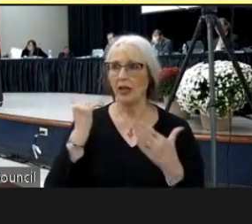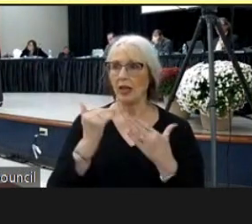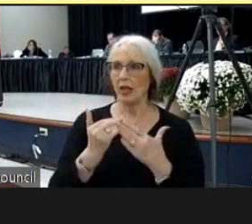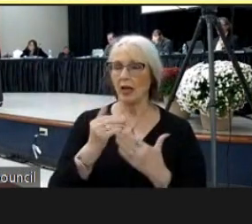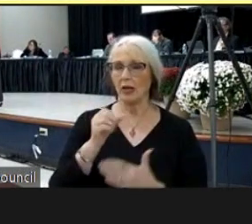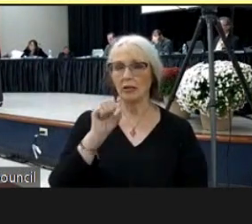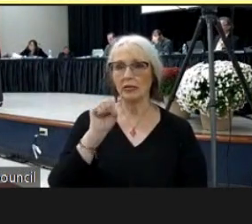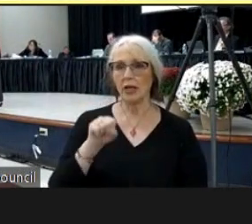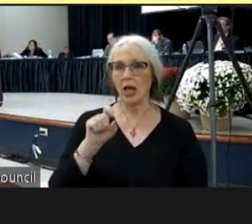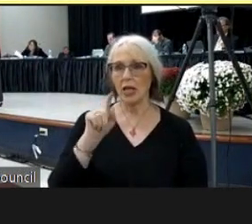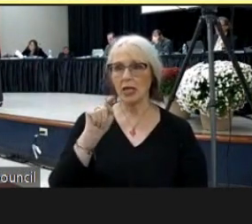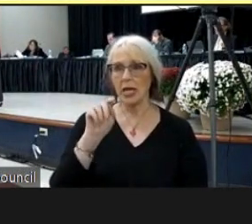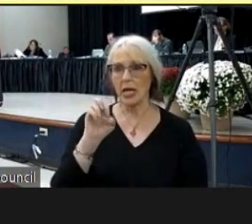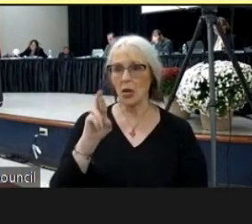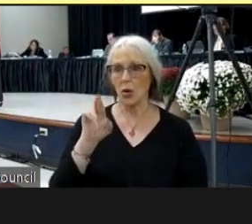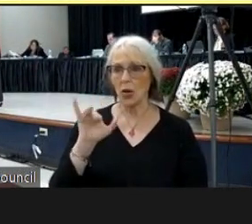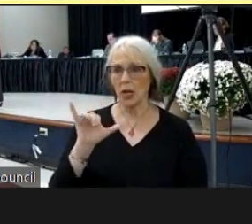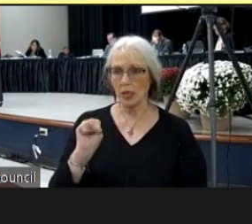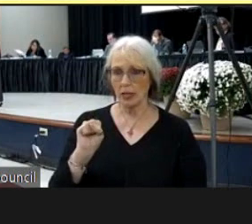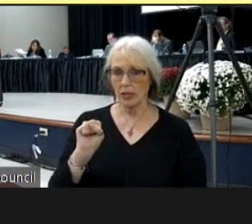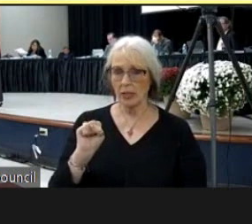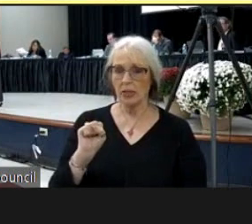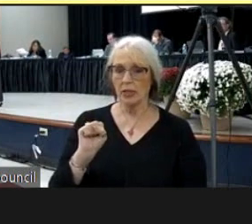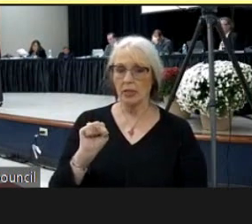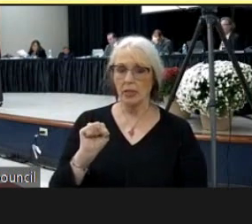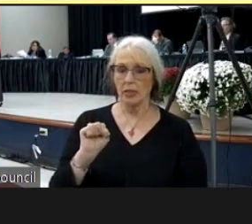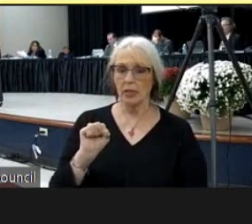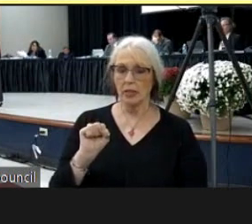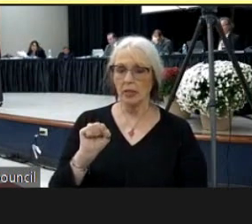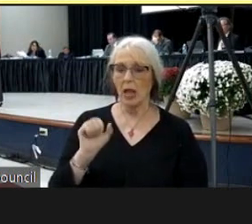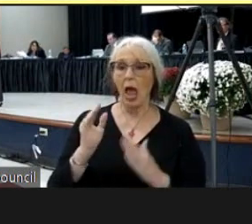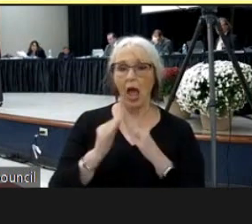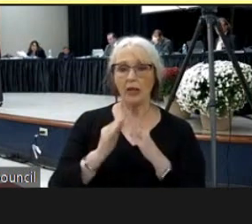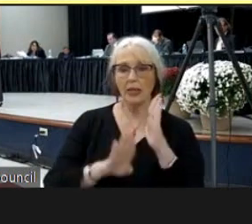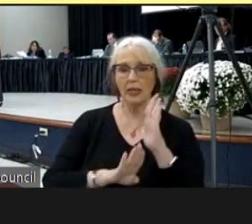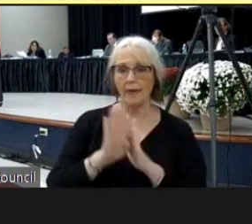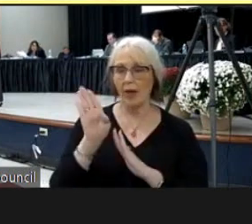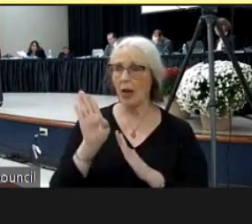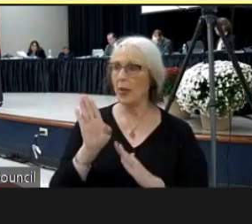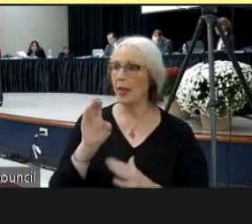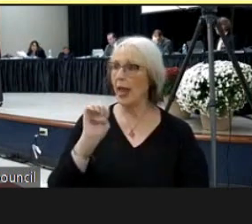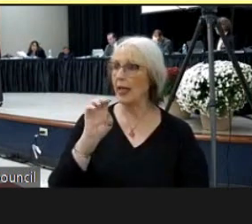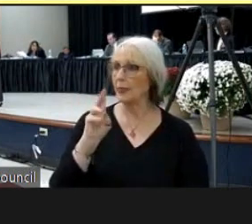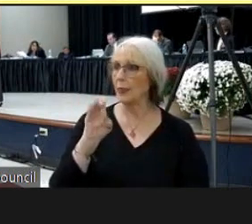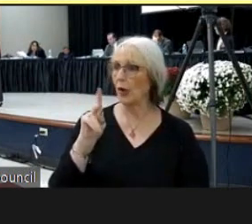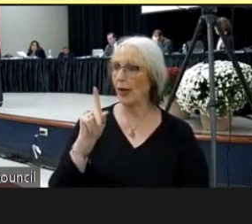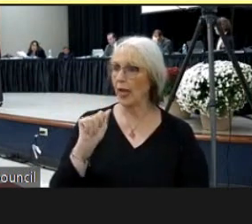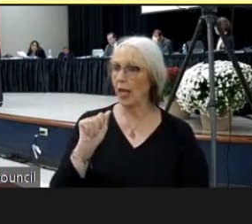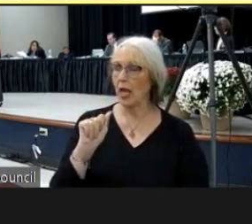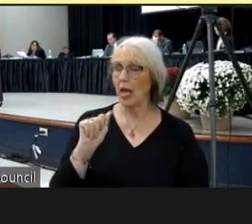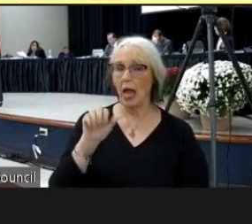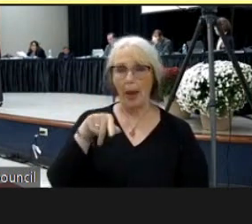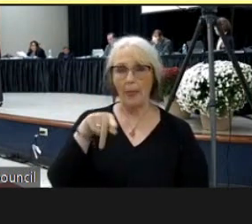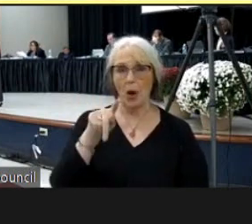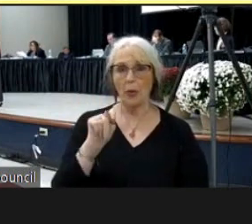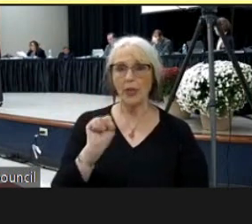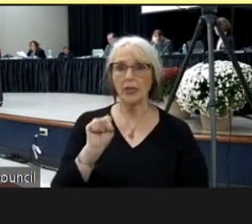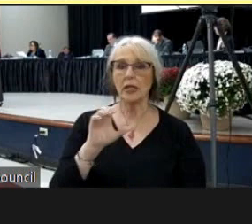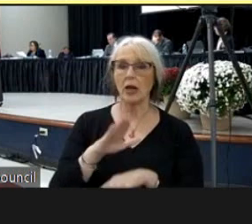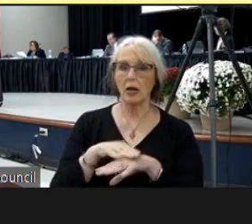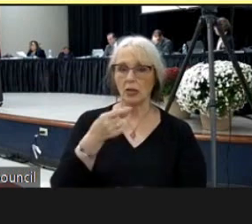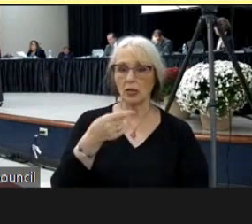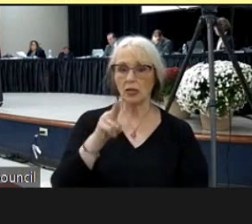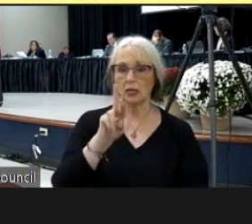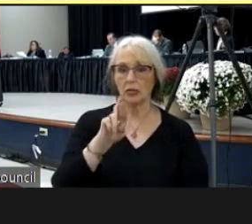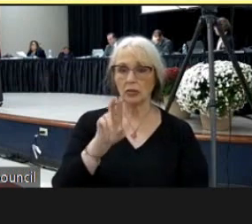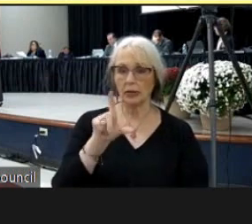Terrace Housing Authority housing development and the Casa Esmeralda apartments on Gurley. There's a little